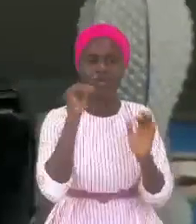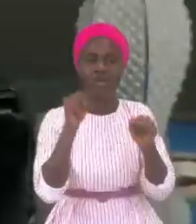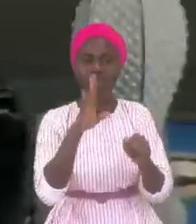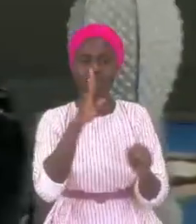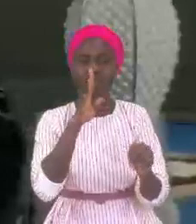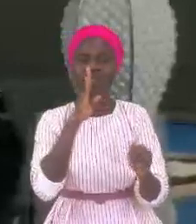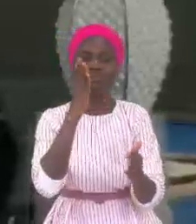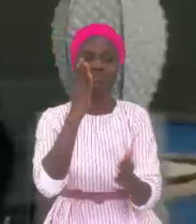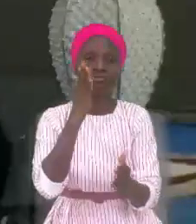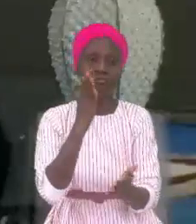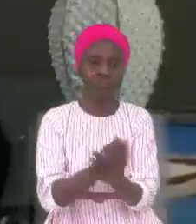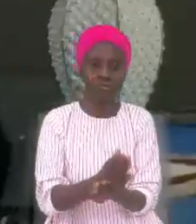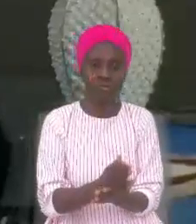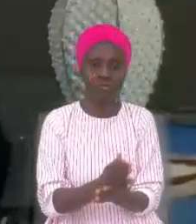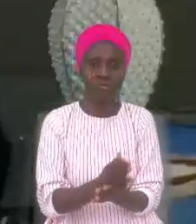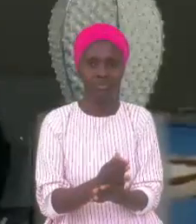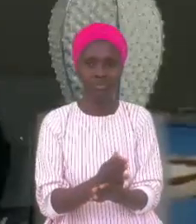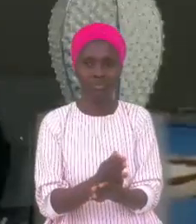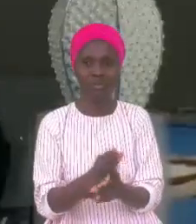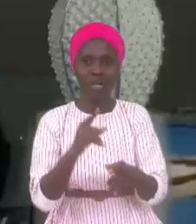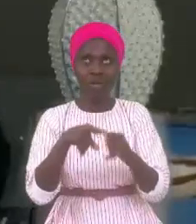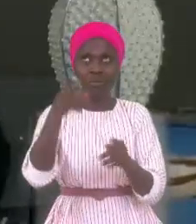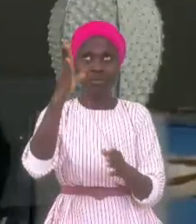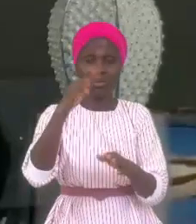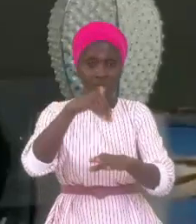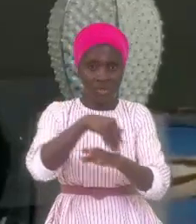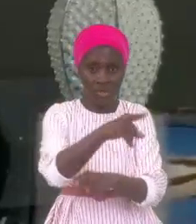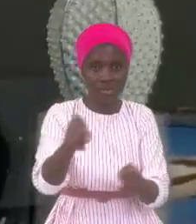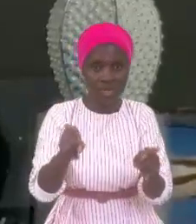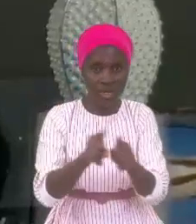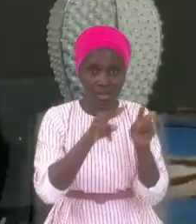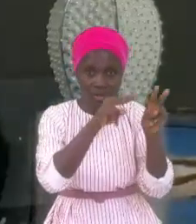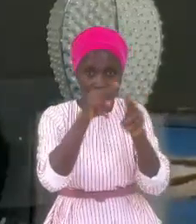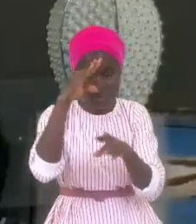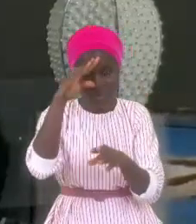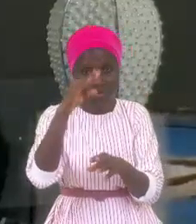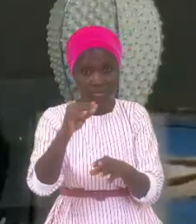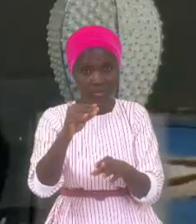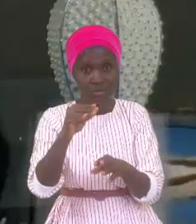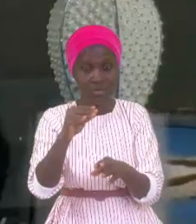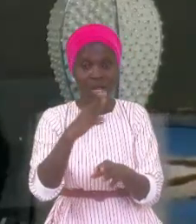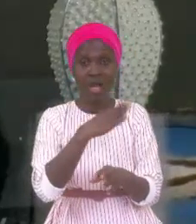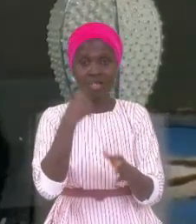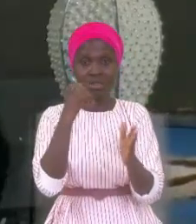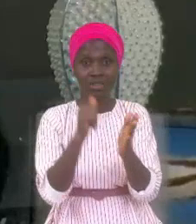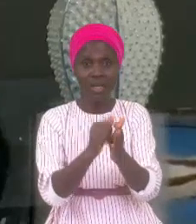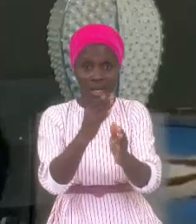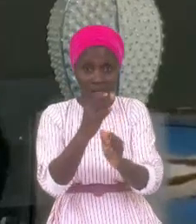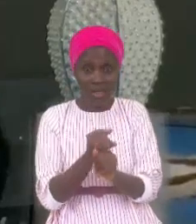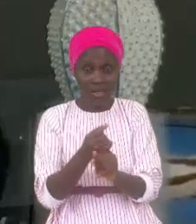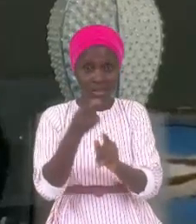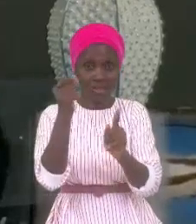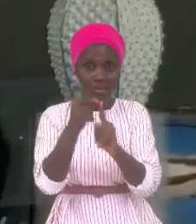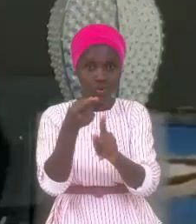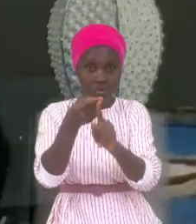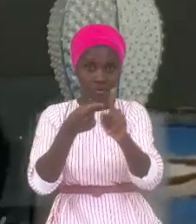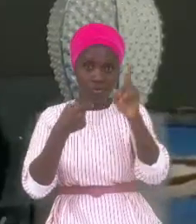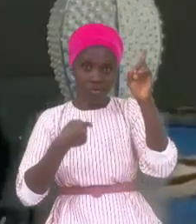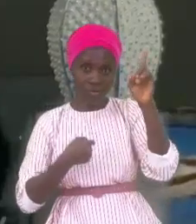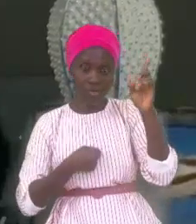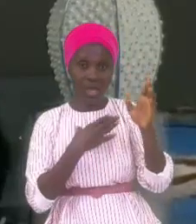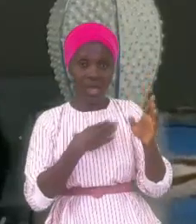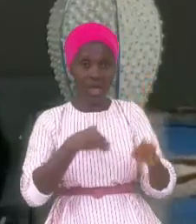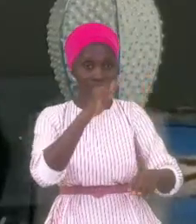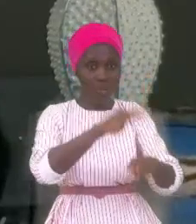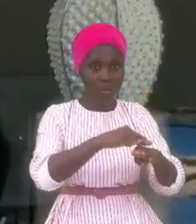you out as the watchman, and he says, you'll get the word from me and warn them to save